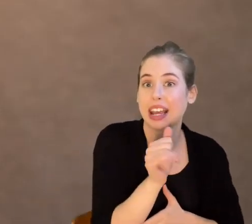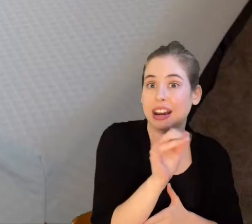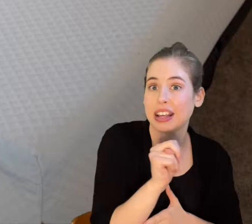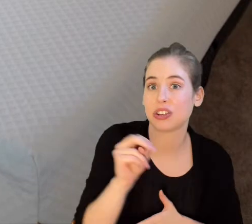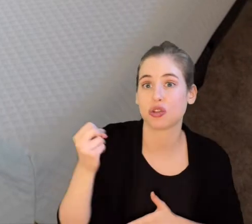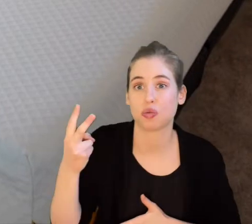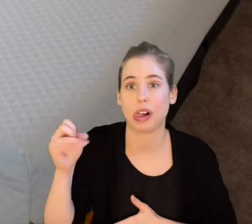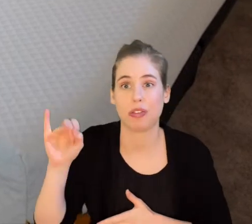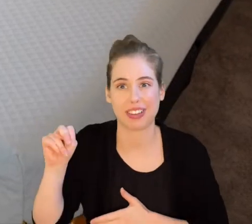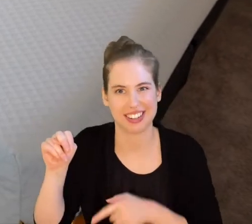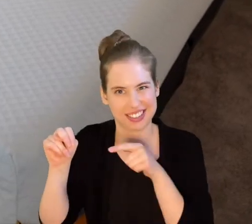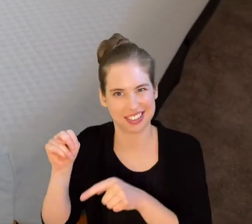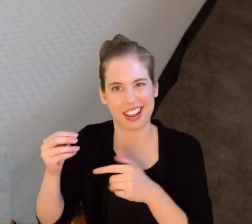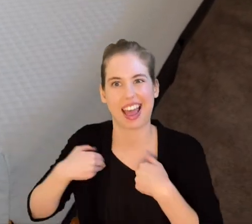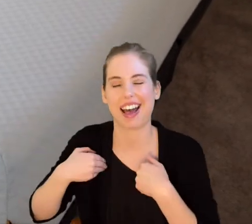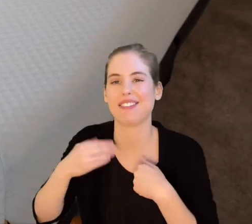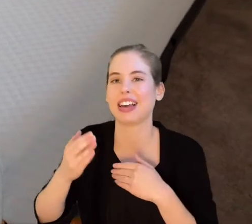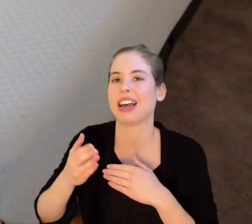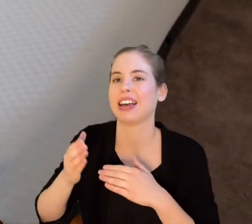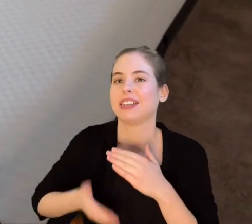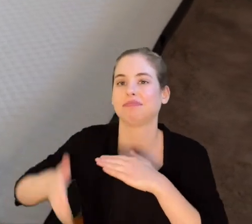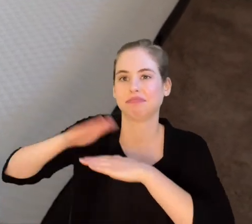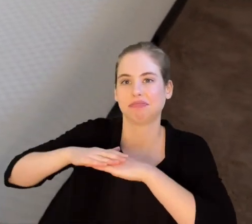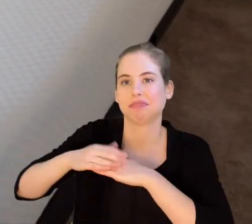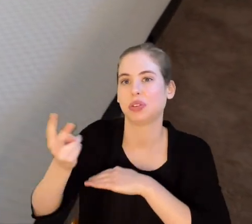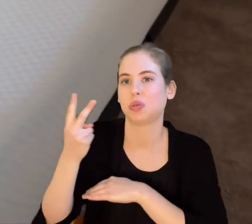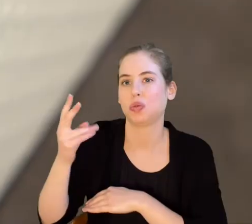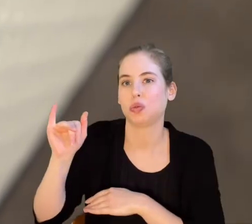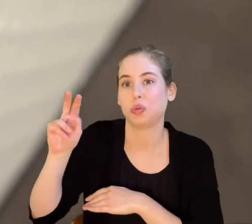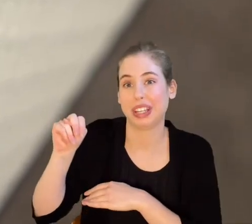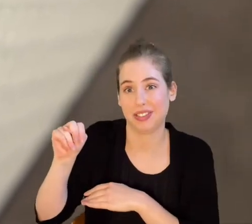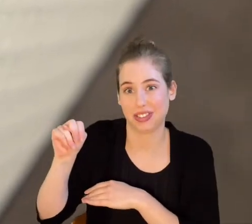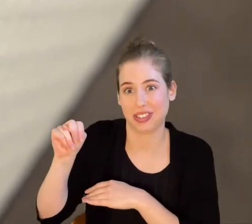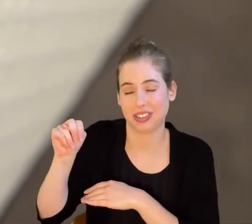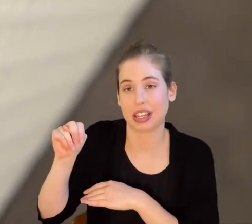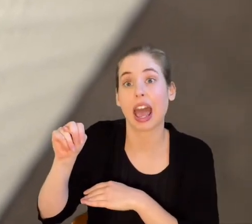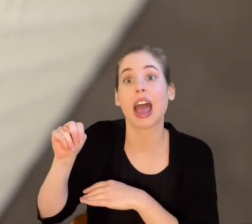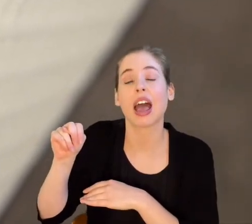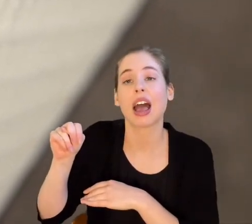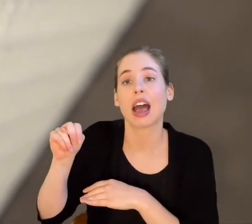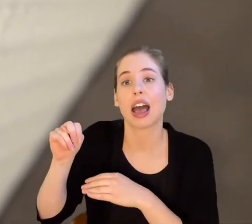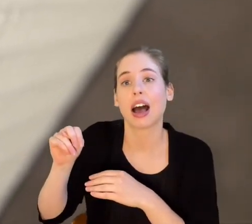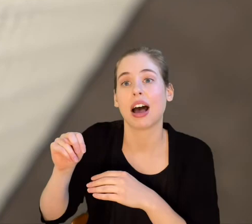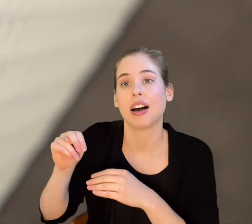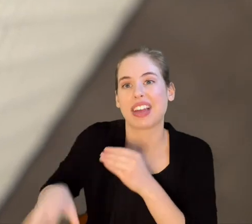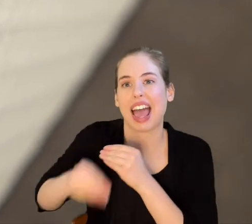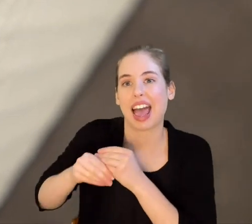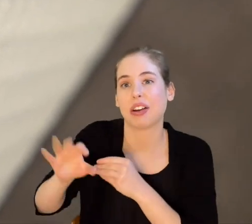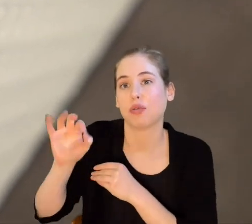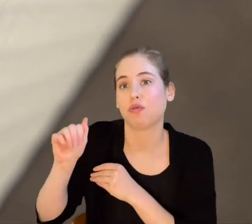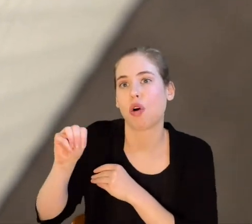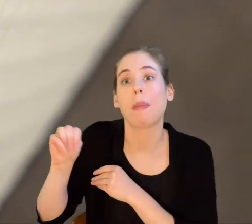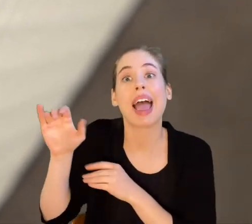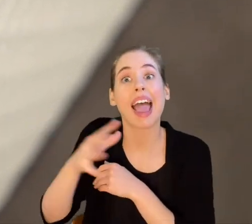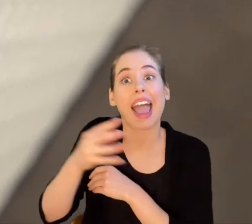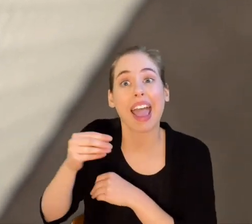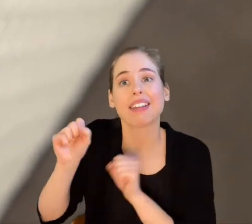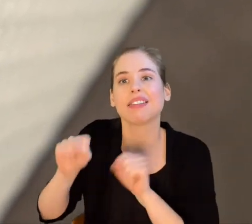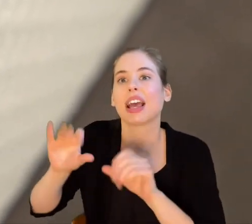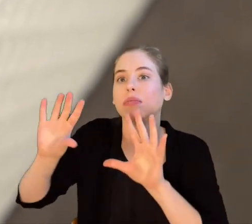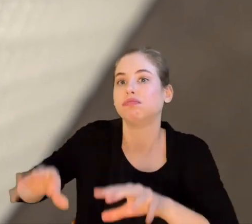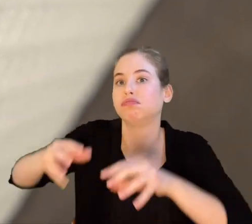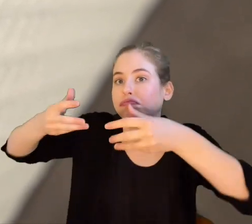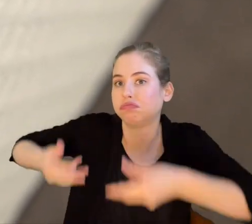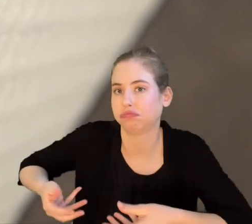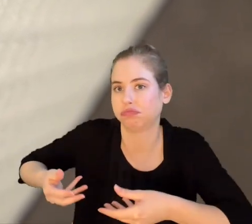foam, along with a flippable mattress construction. Signature 12-inch is designed to capture sleepers that like one extreme